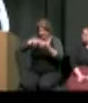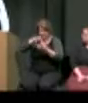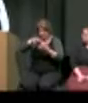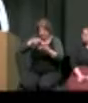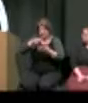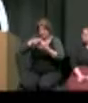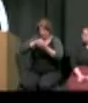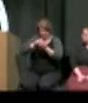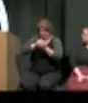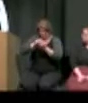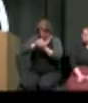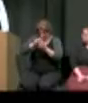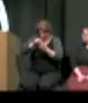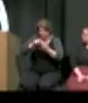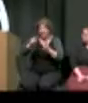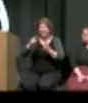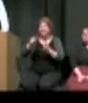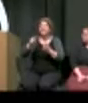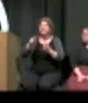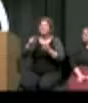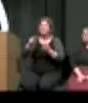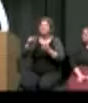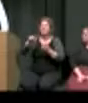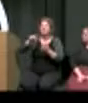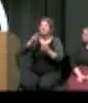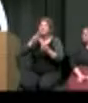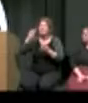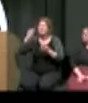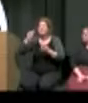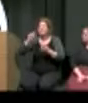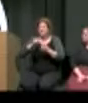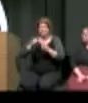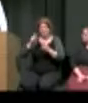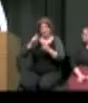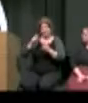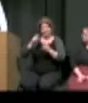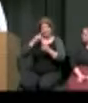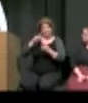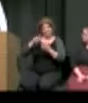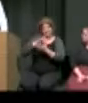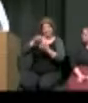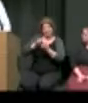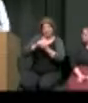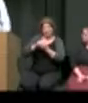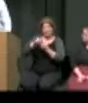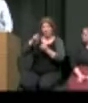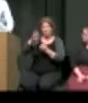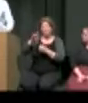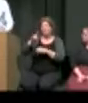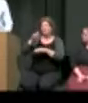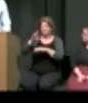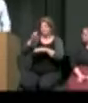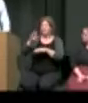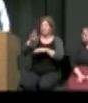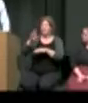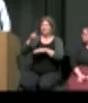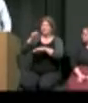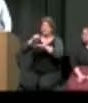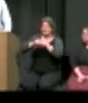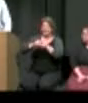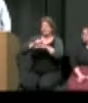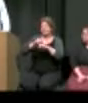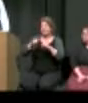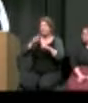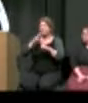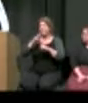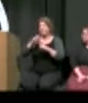up. We're trying to add as little water as possible because on the back end, when you mix it with Portland cement, any water in there just